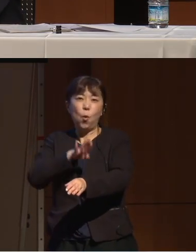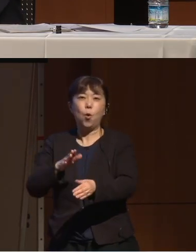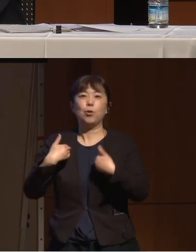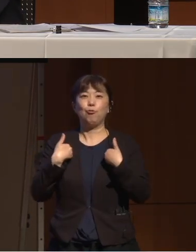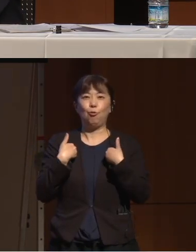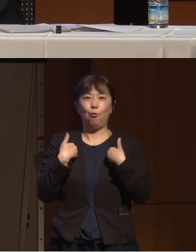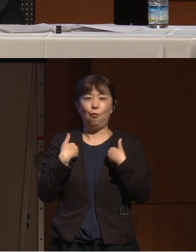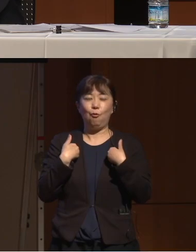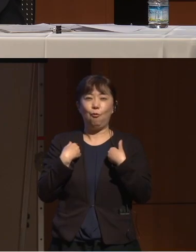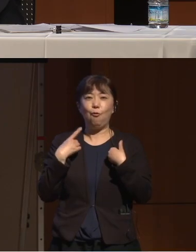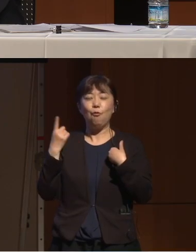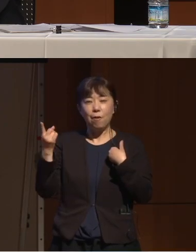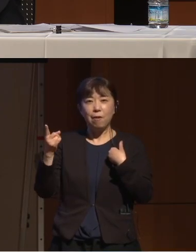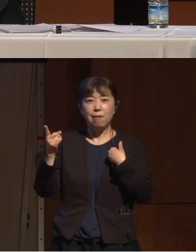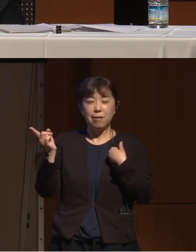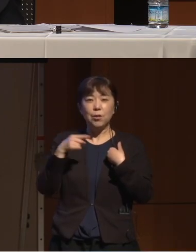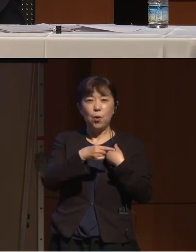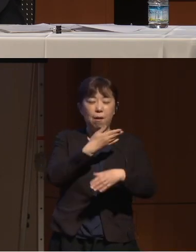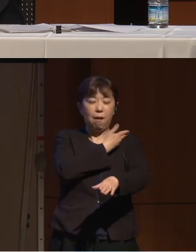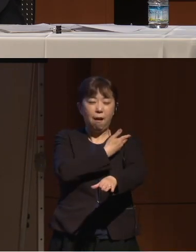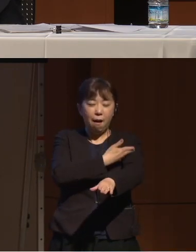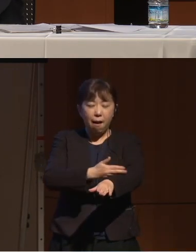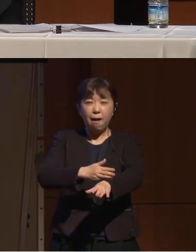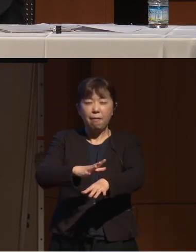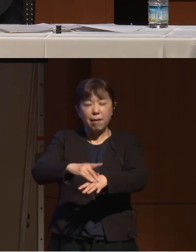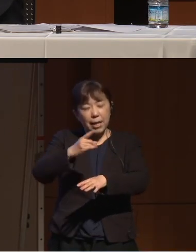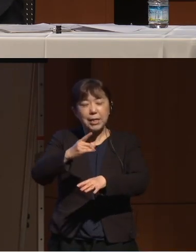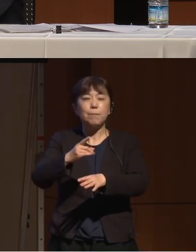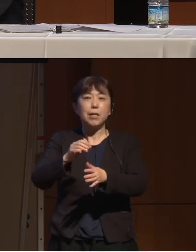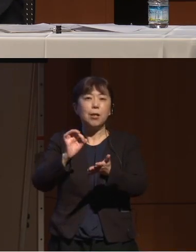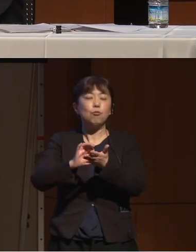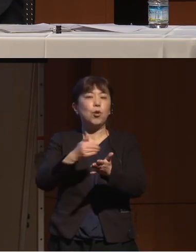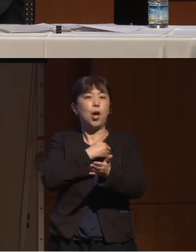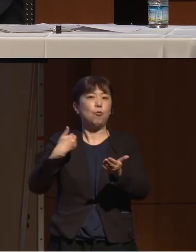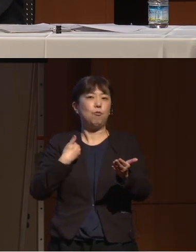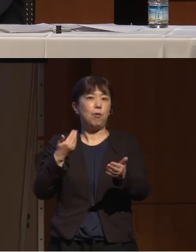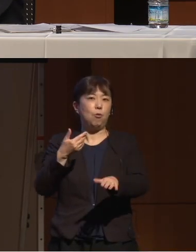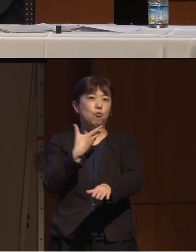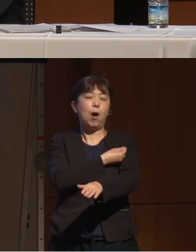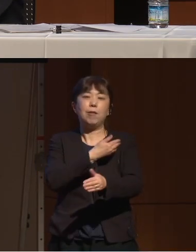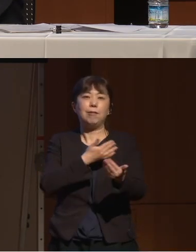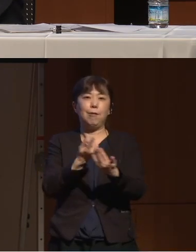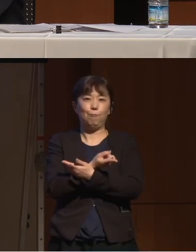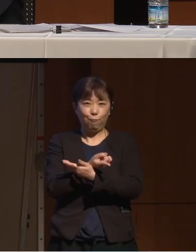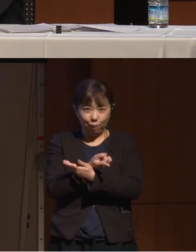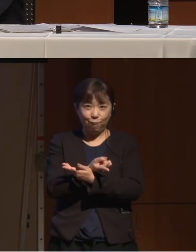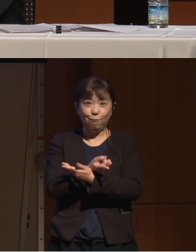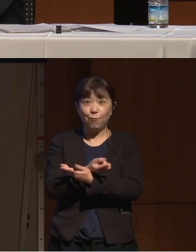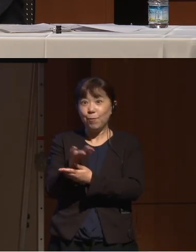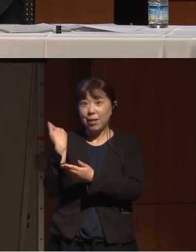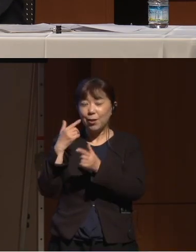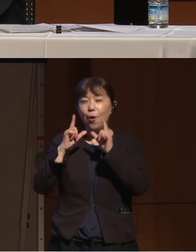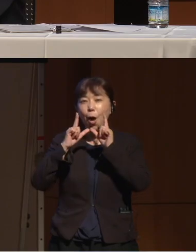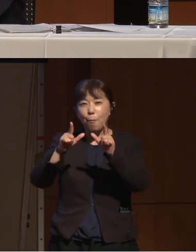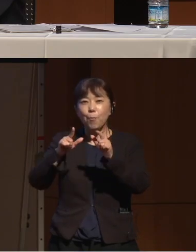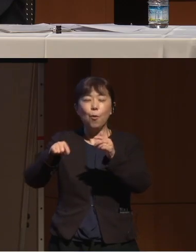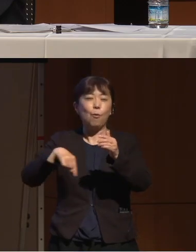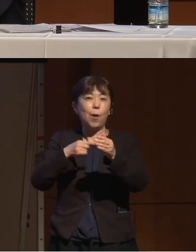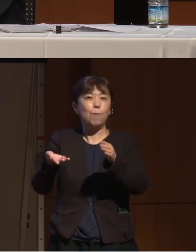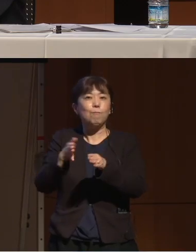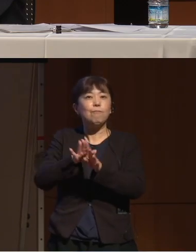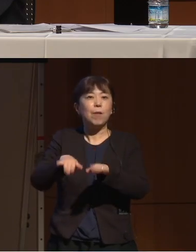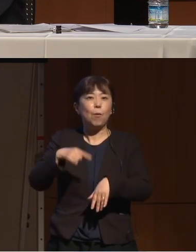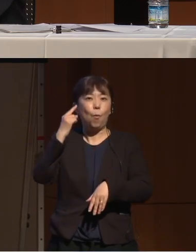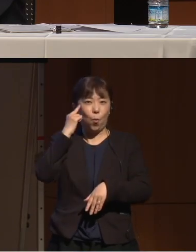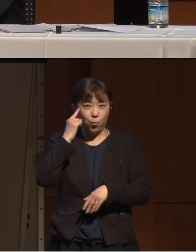use. And that may be related with the presentation. And in our system or in